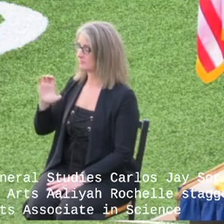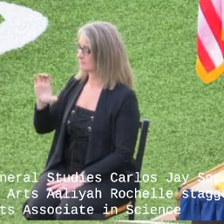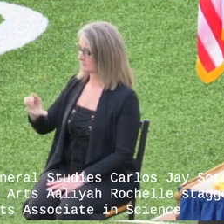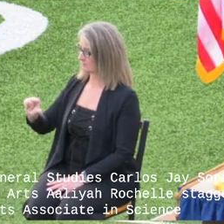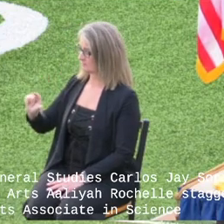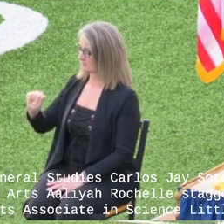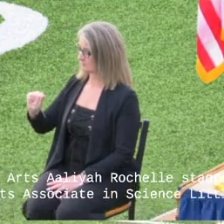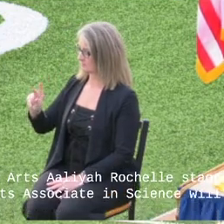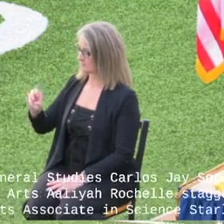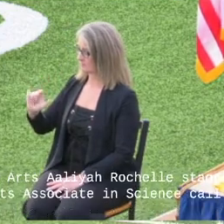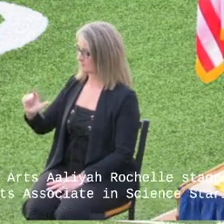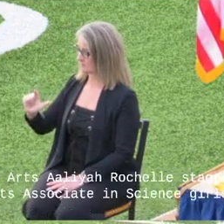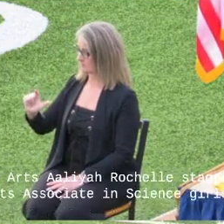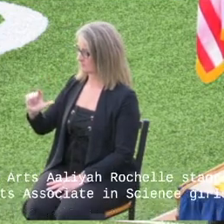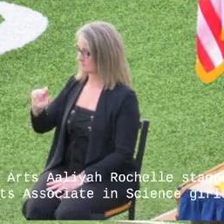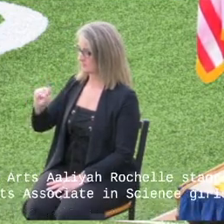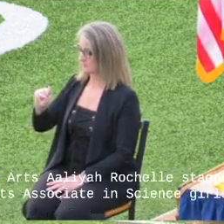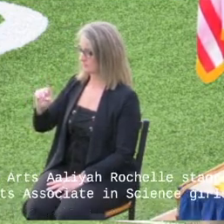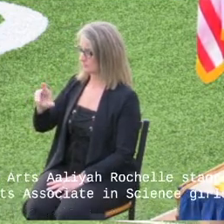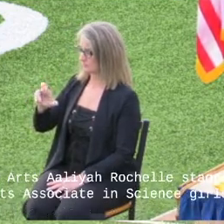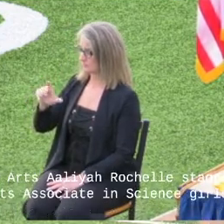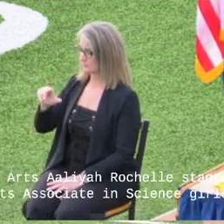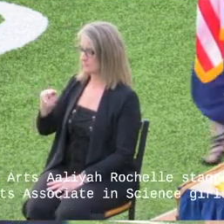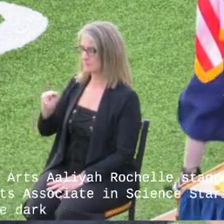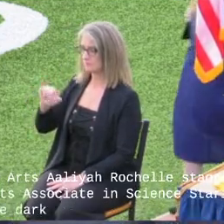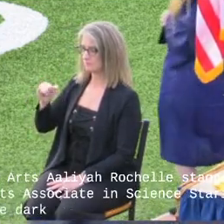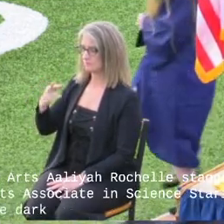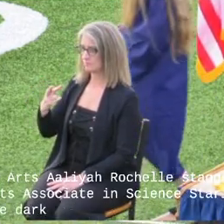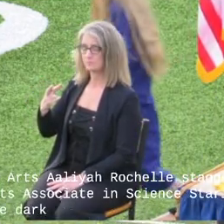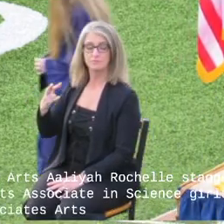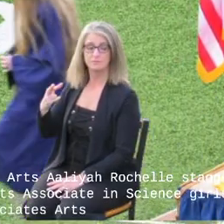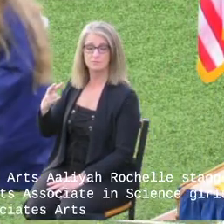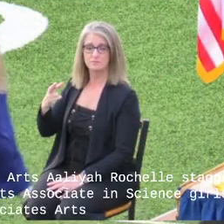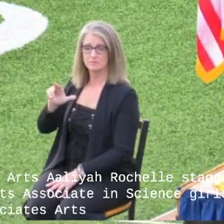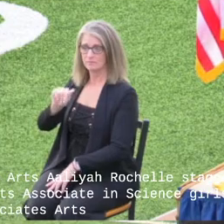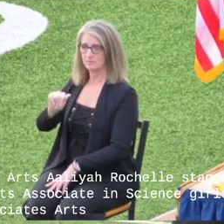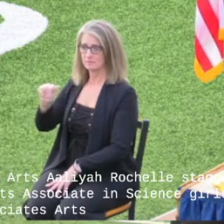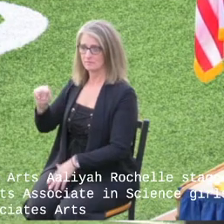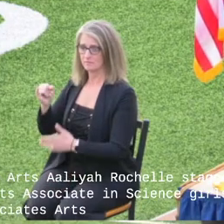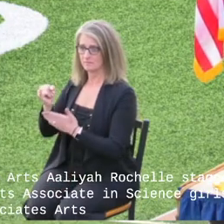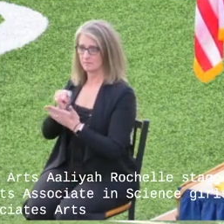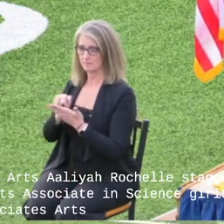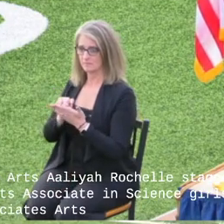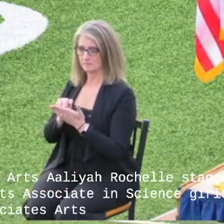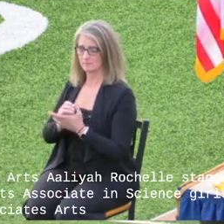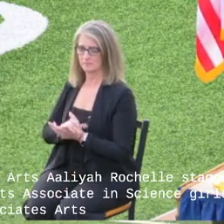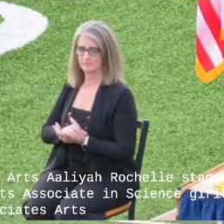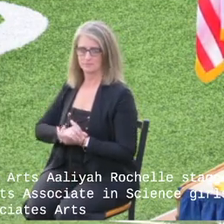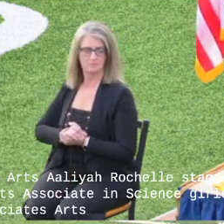Gabriel Starlin Jr., Associate in Arts.